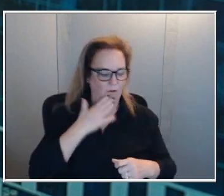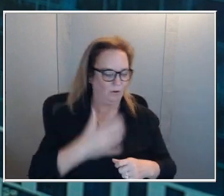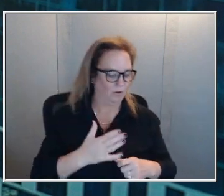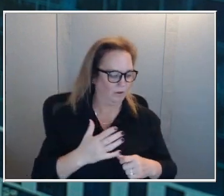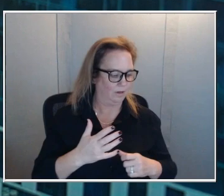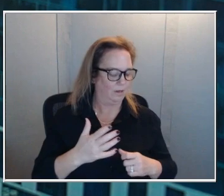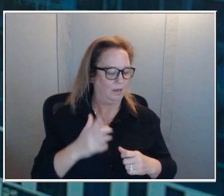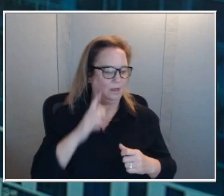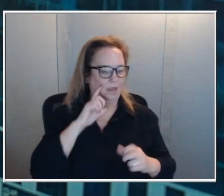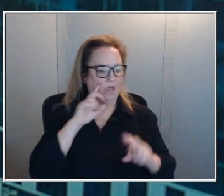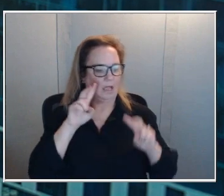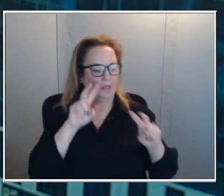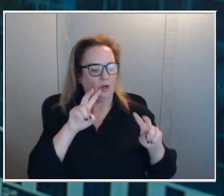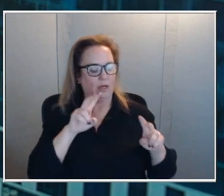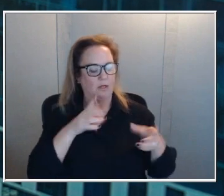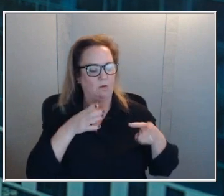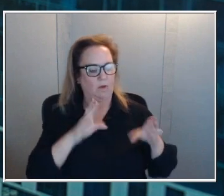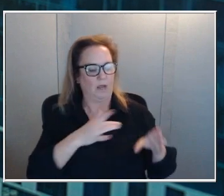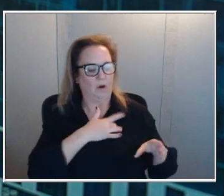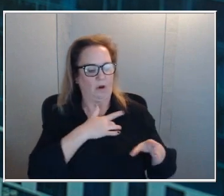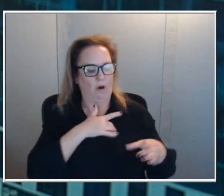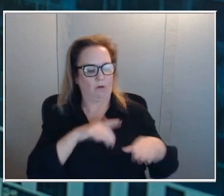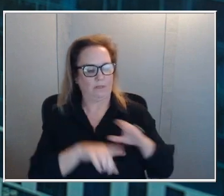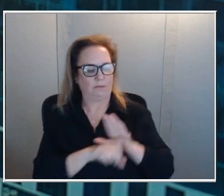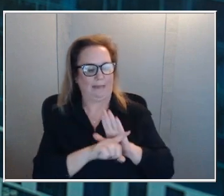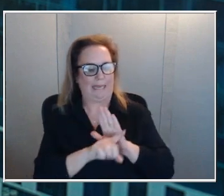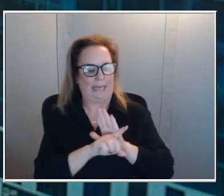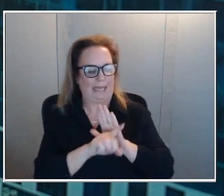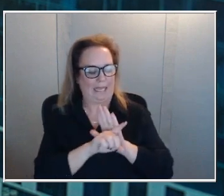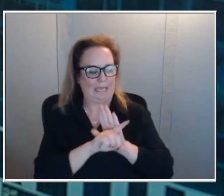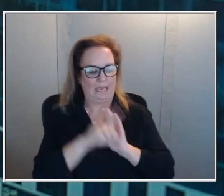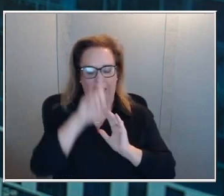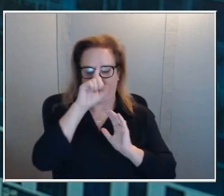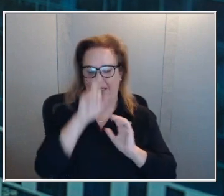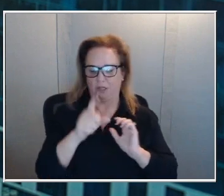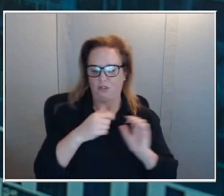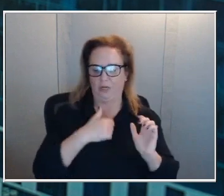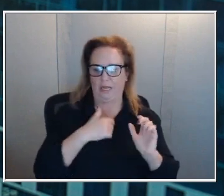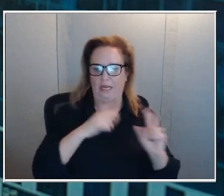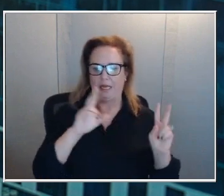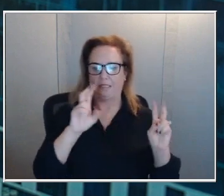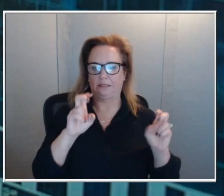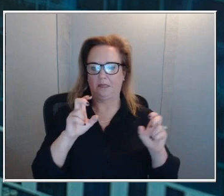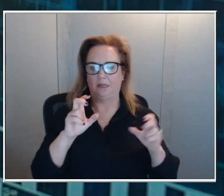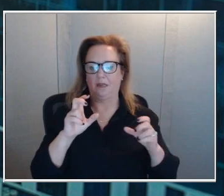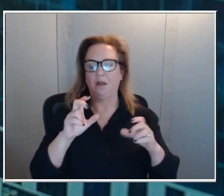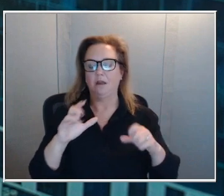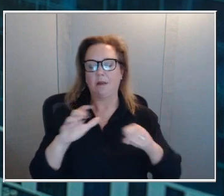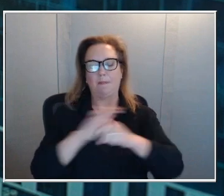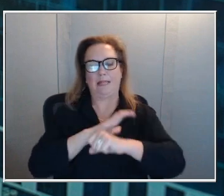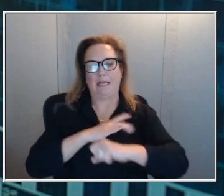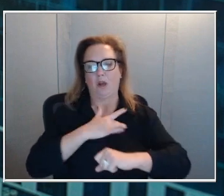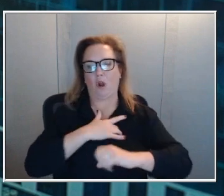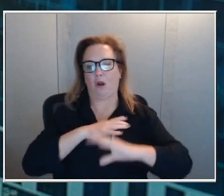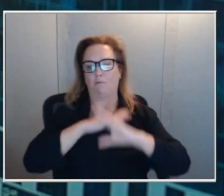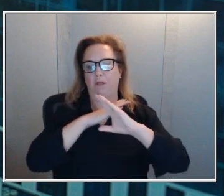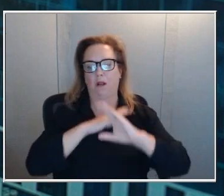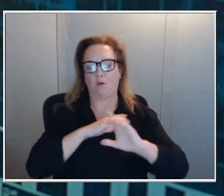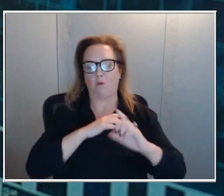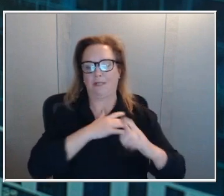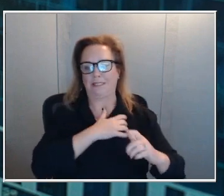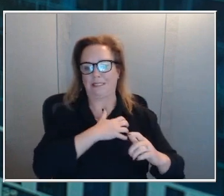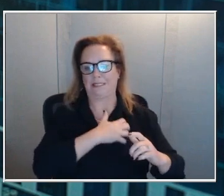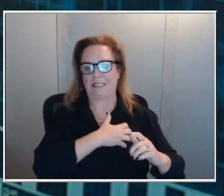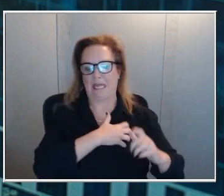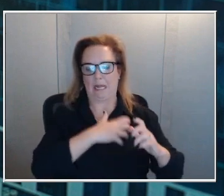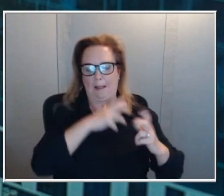at the way that her heart was beating, and because she has, quote, complete heart block, one side of her heart